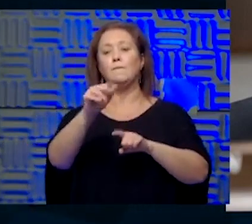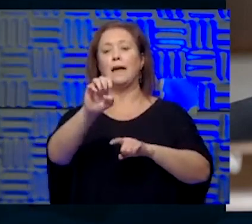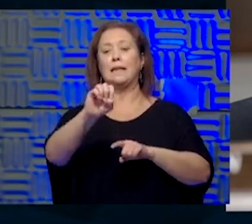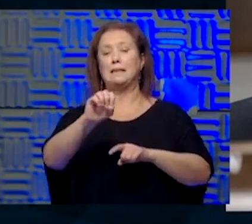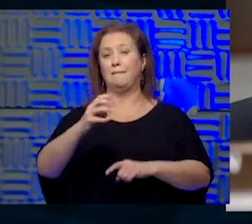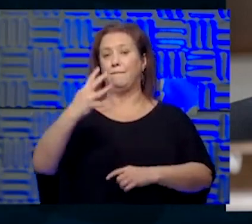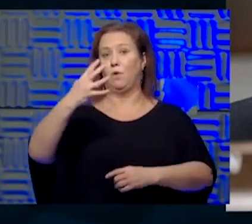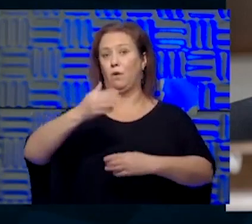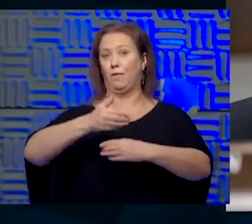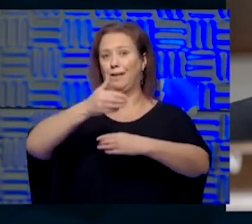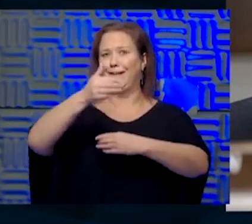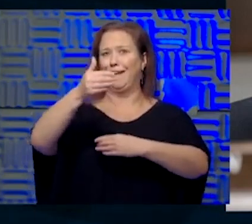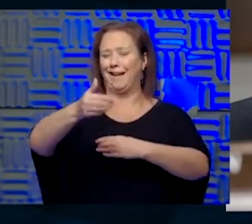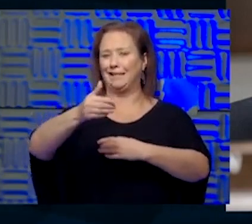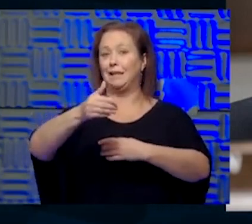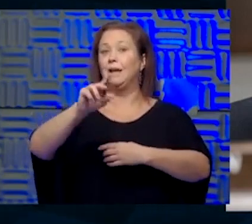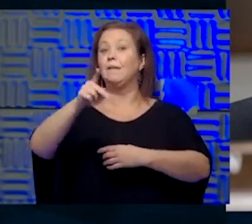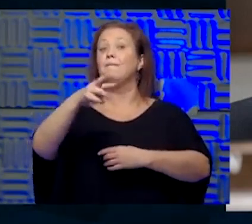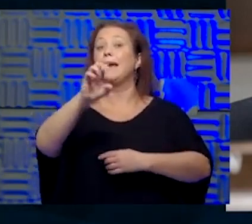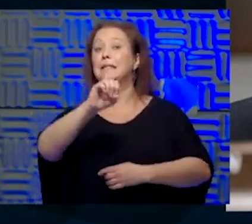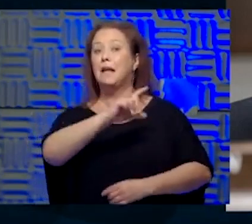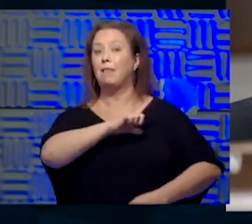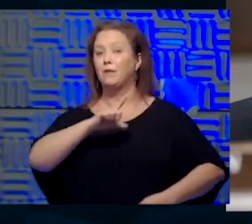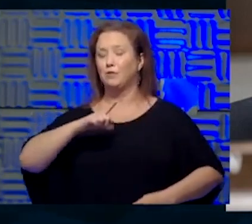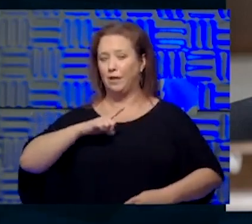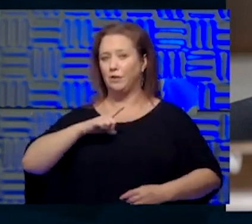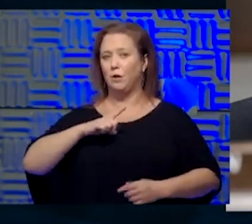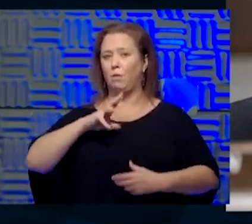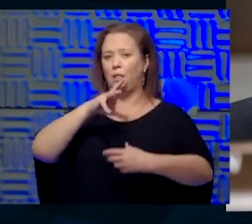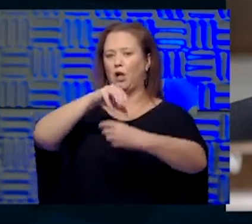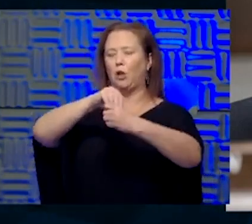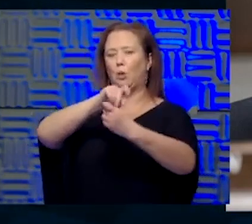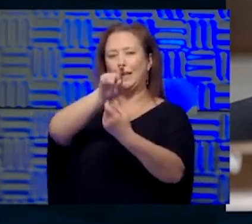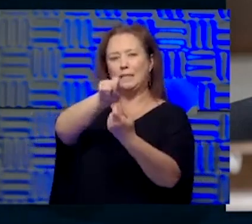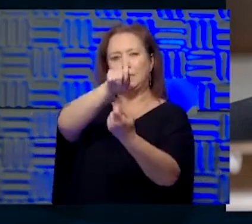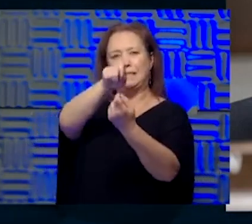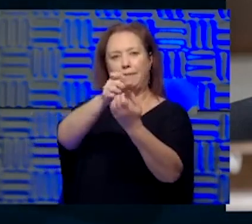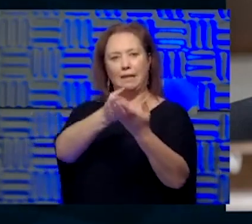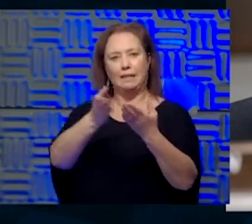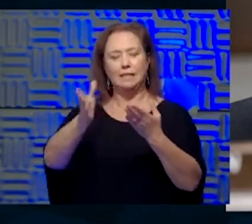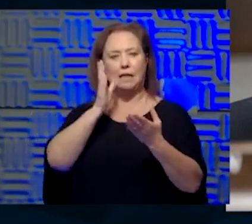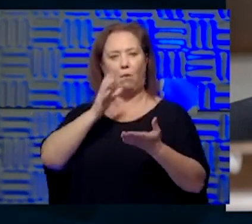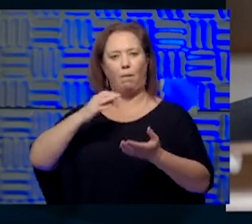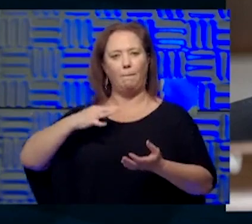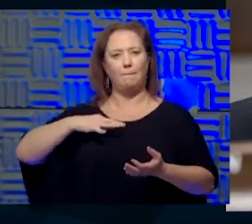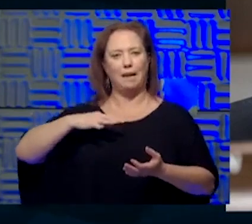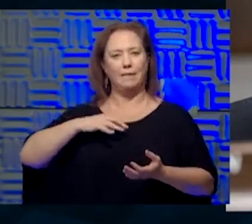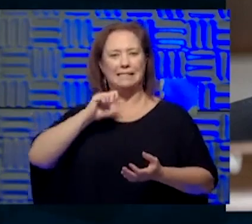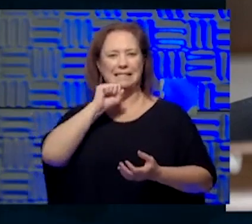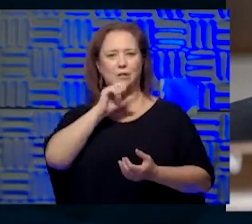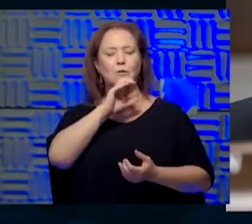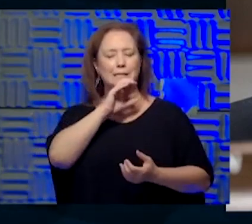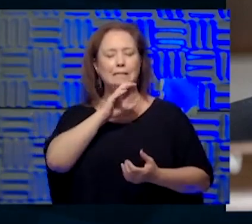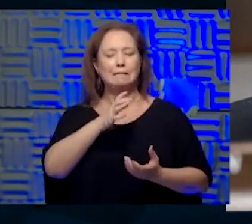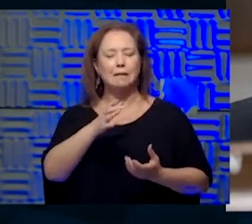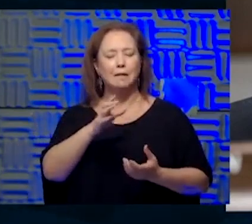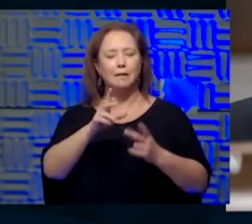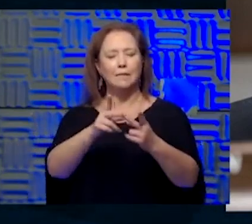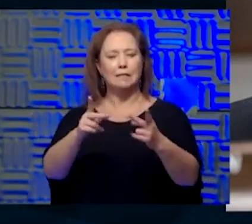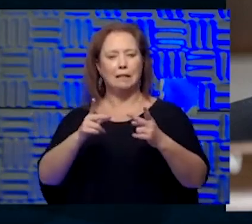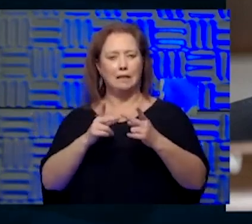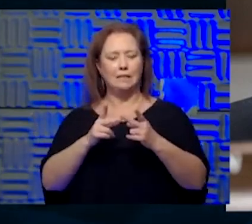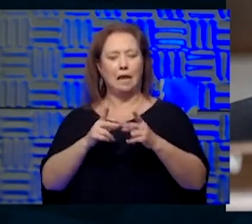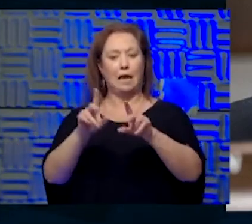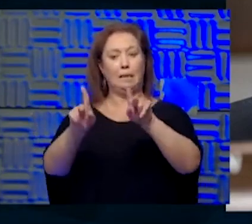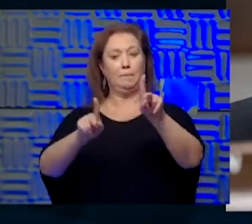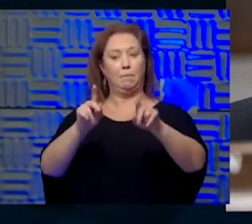next phase of legislation, is expected to include specific things that would be beneficial to senior care facilities and the